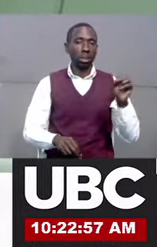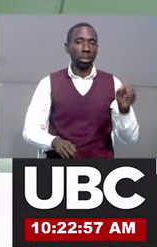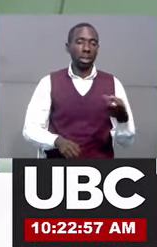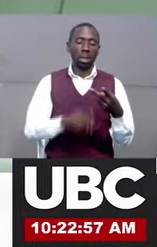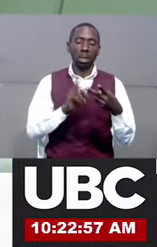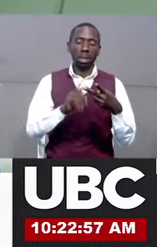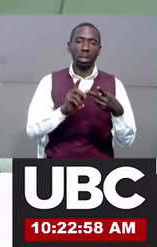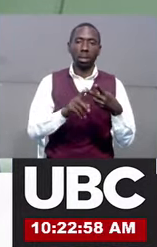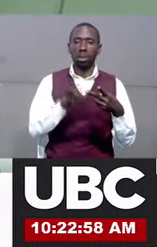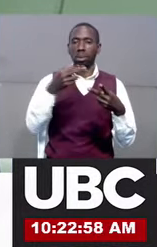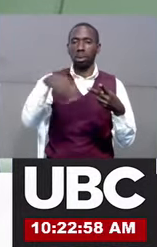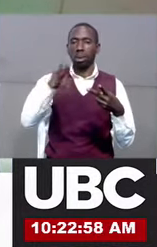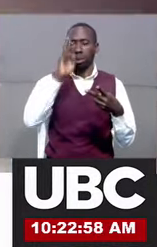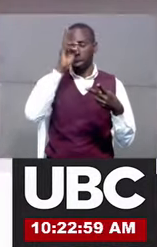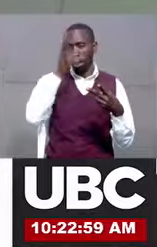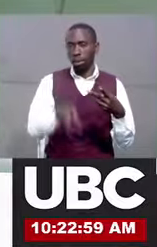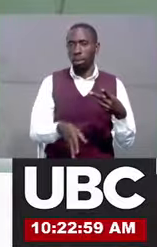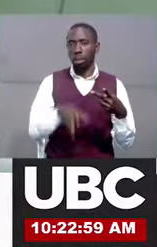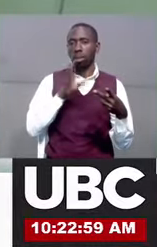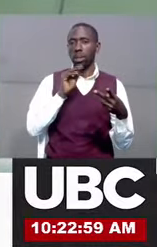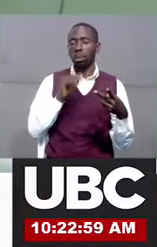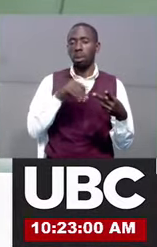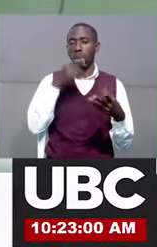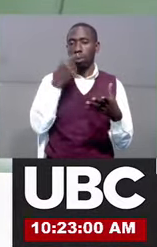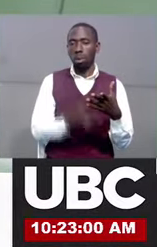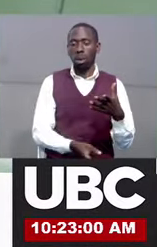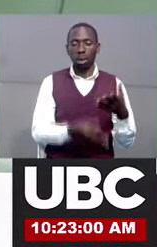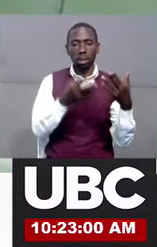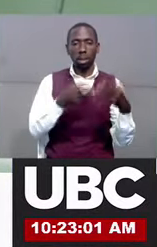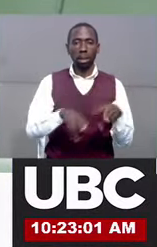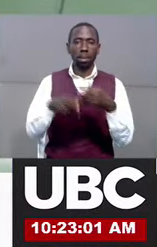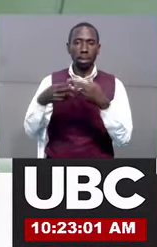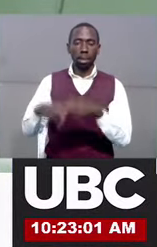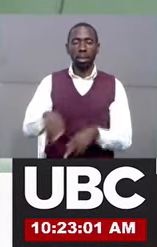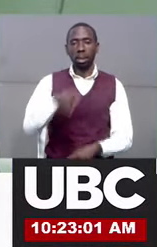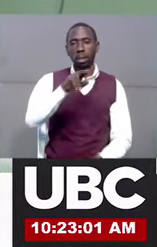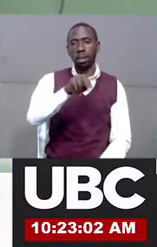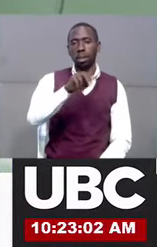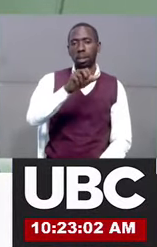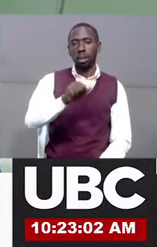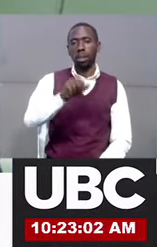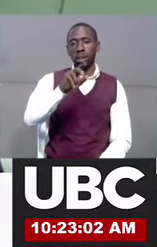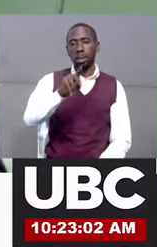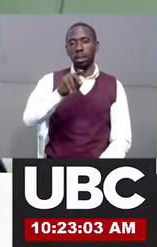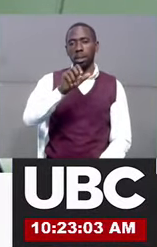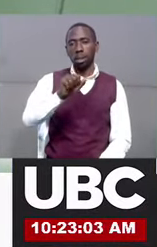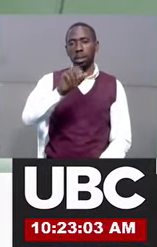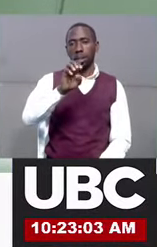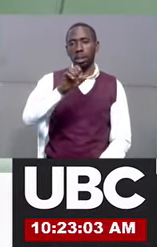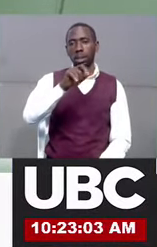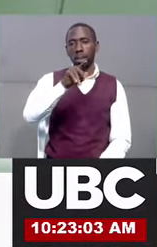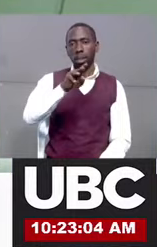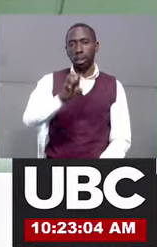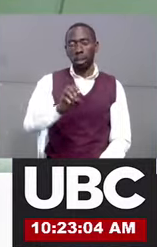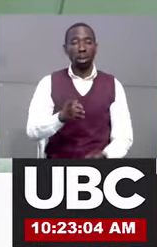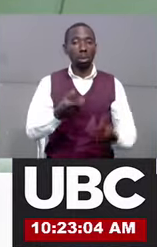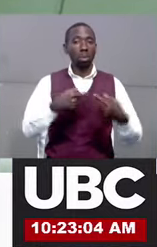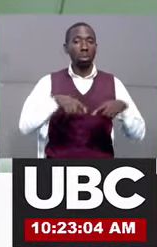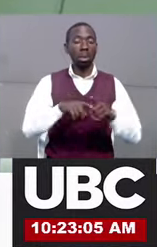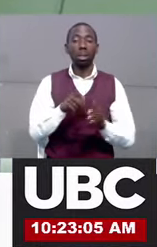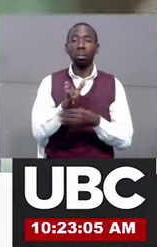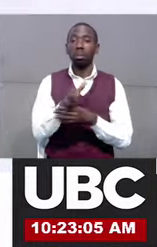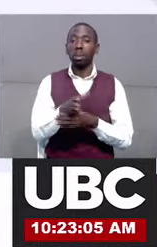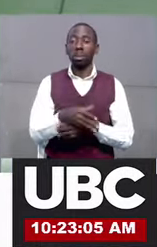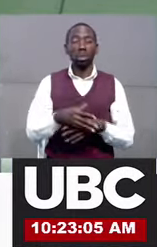Honorable Speaker, about what is happening in Nakaseke, We as a ministry, we are shocked